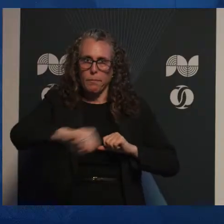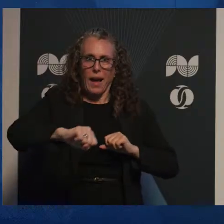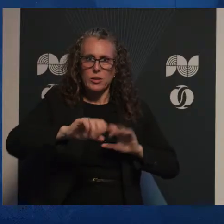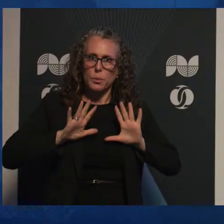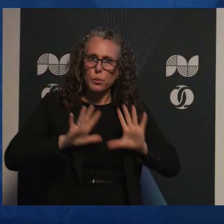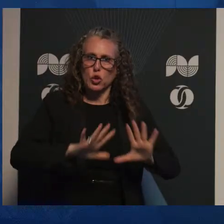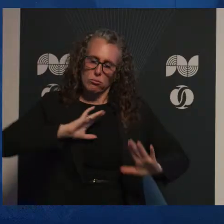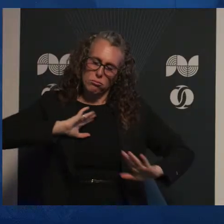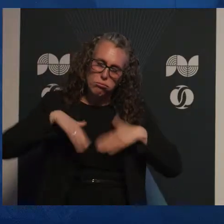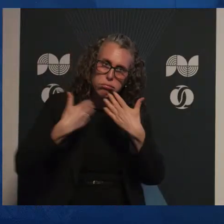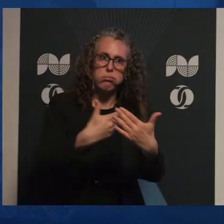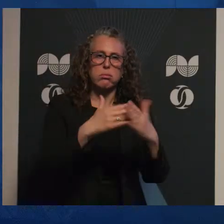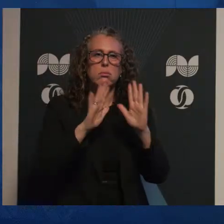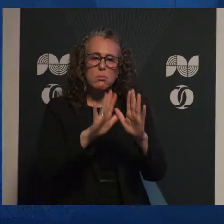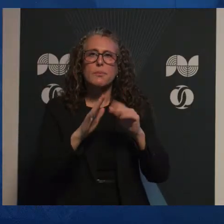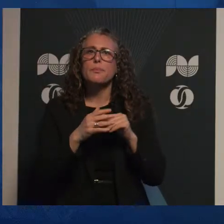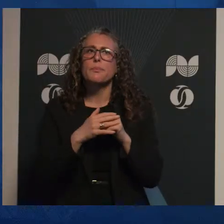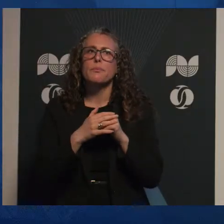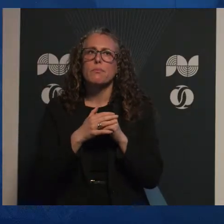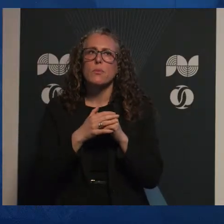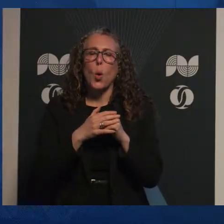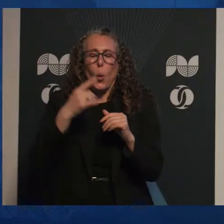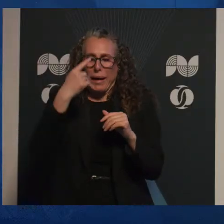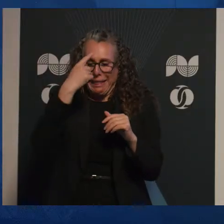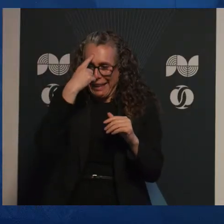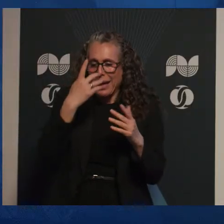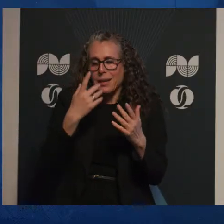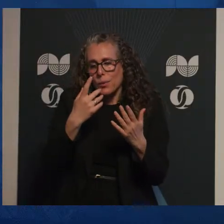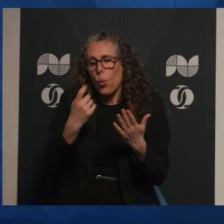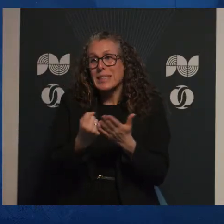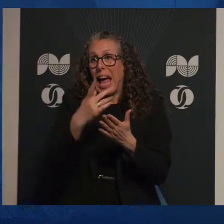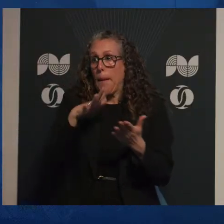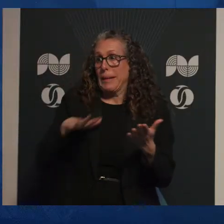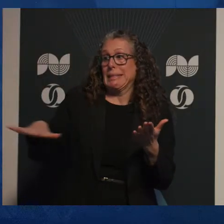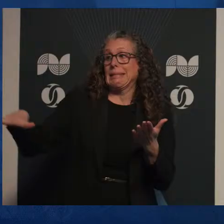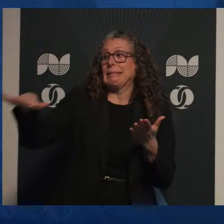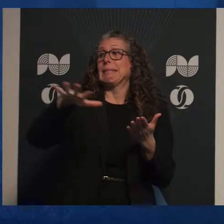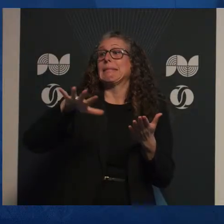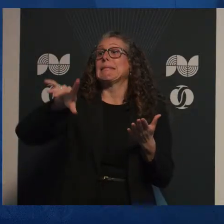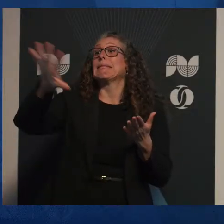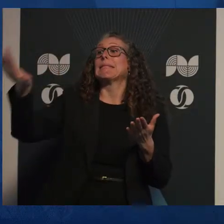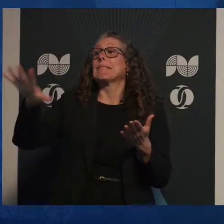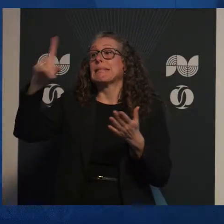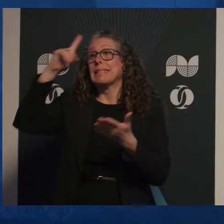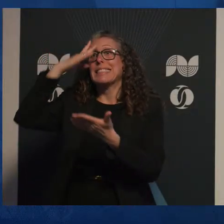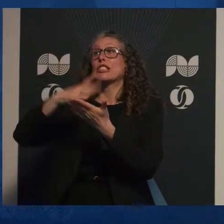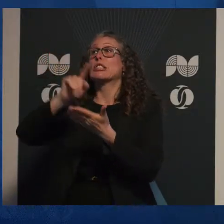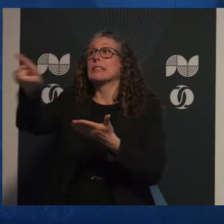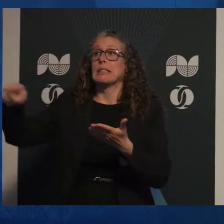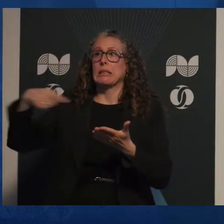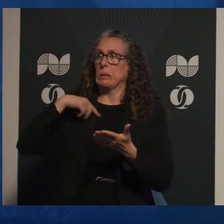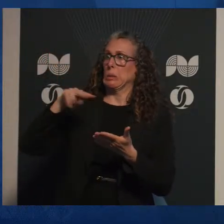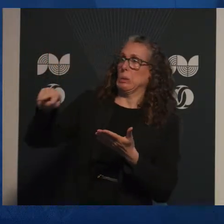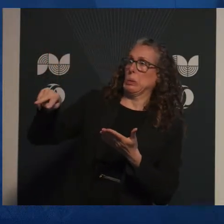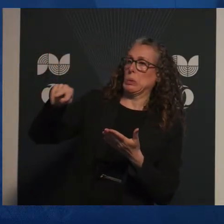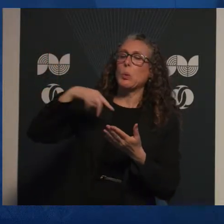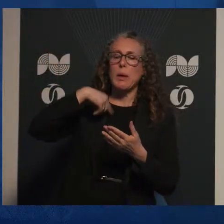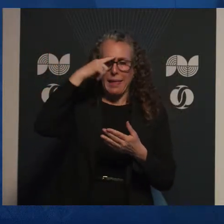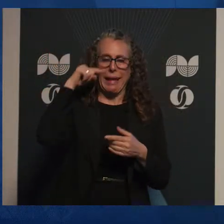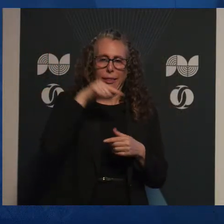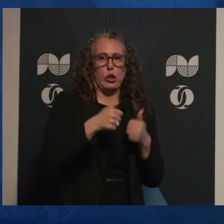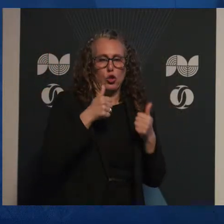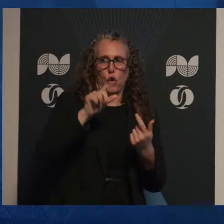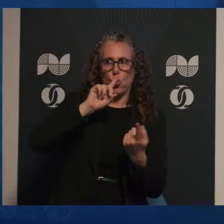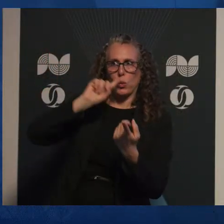and see this as part of the right response to developments in other parts of the globe. Thank you. So another